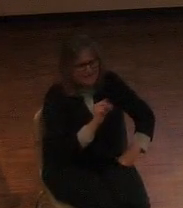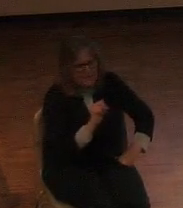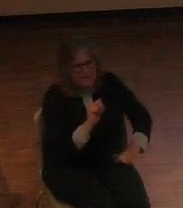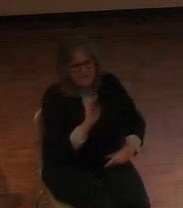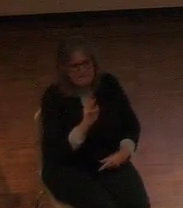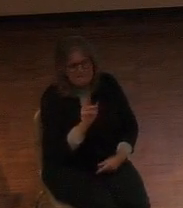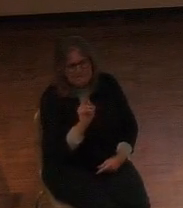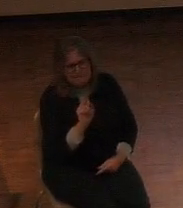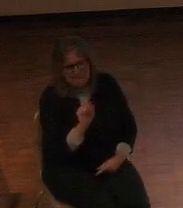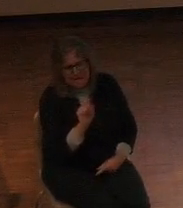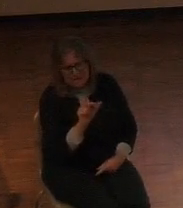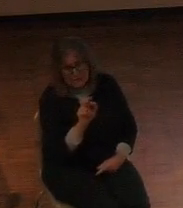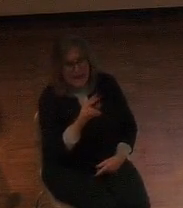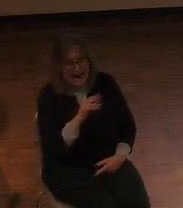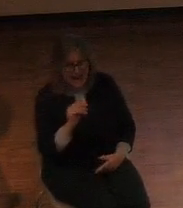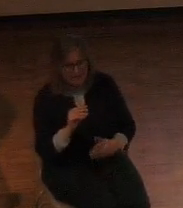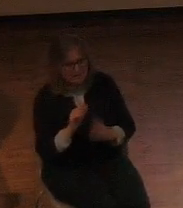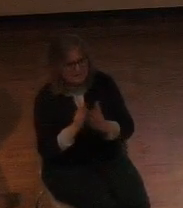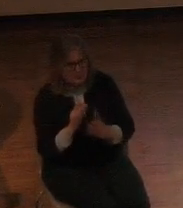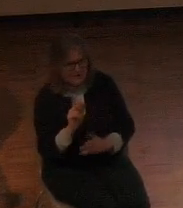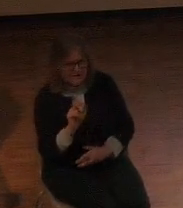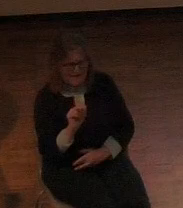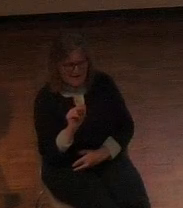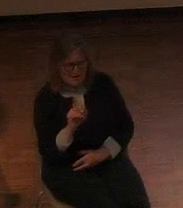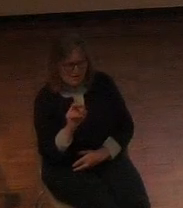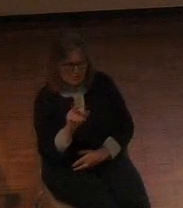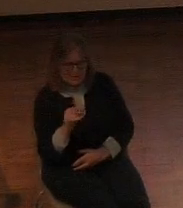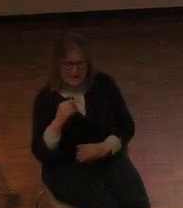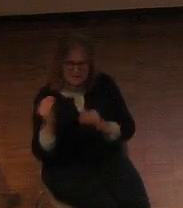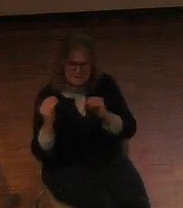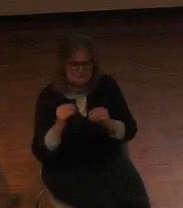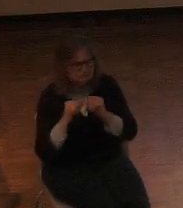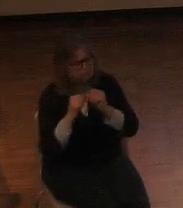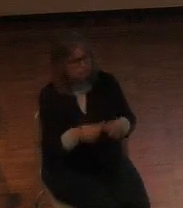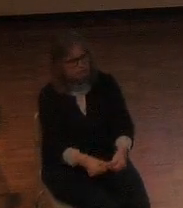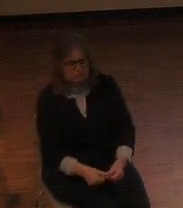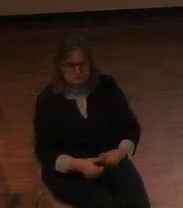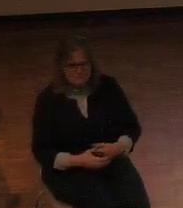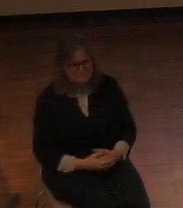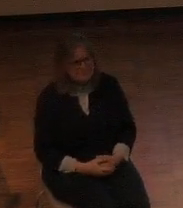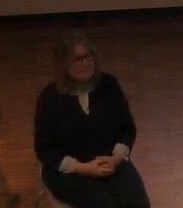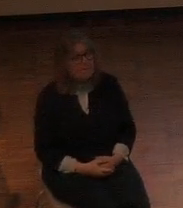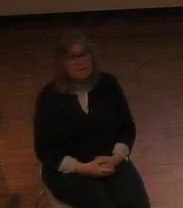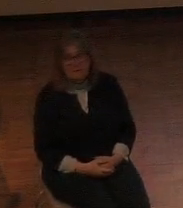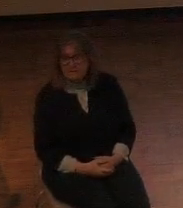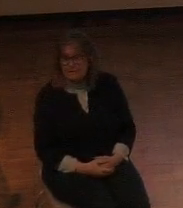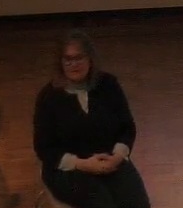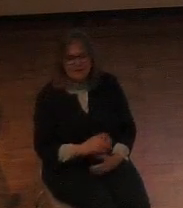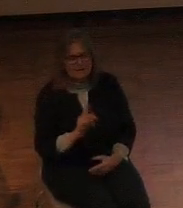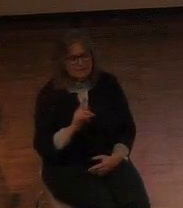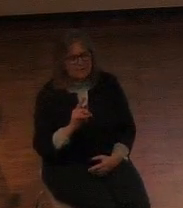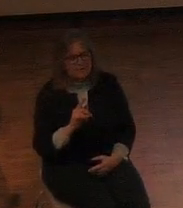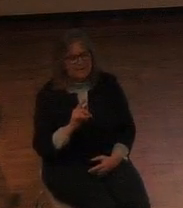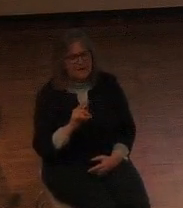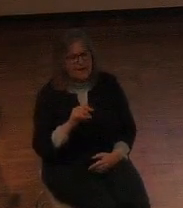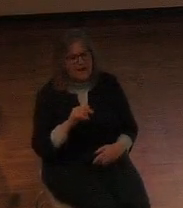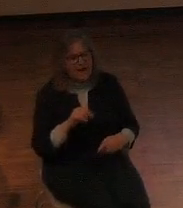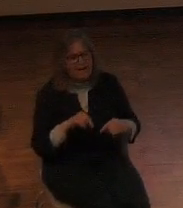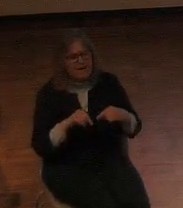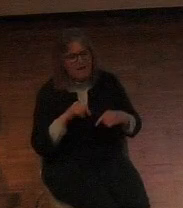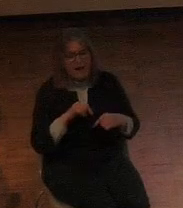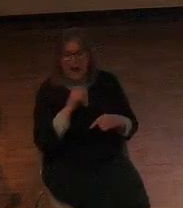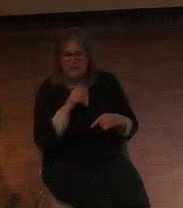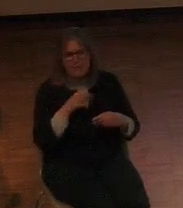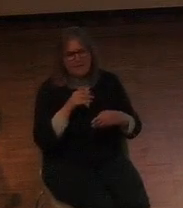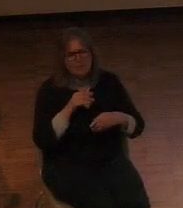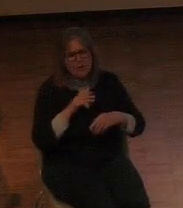all the time. So I'm going to take a little bit. I'm going to refrain from any spoiler alerts,